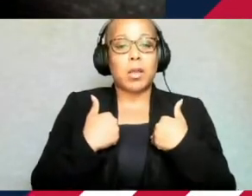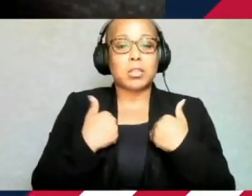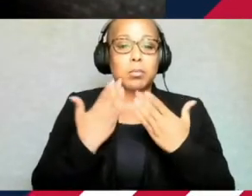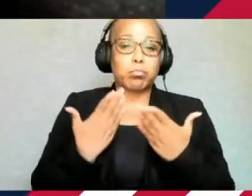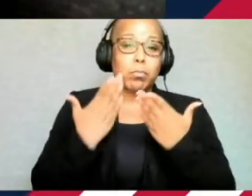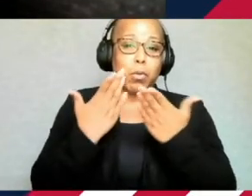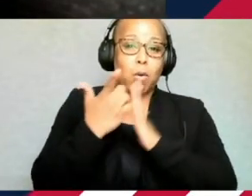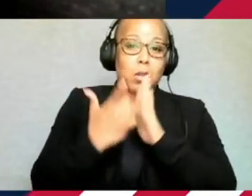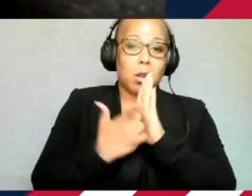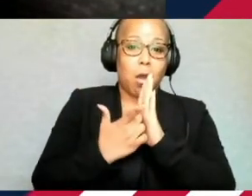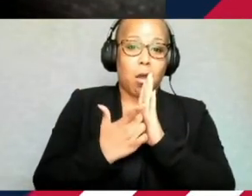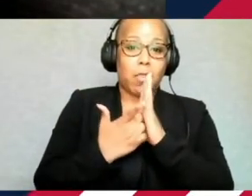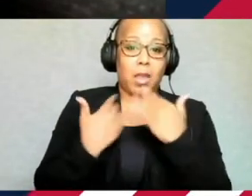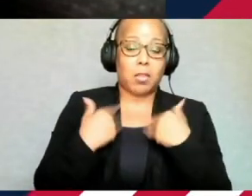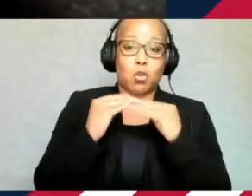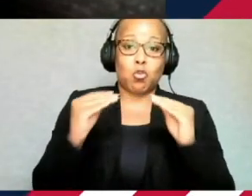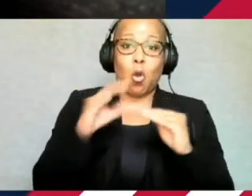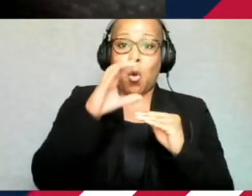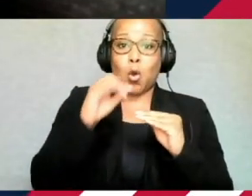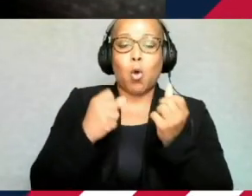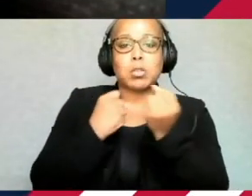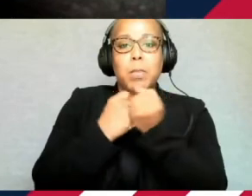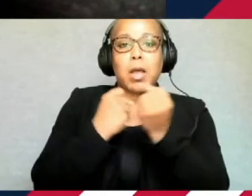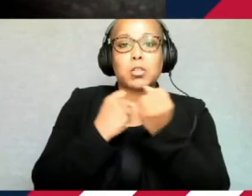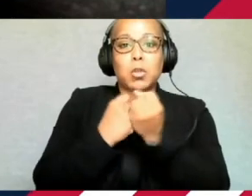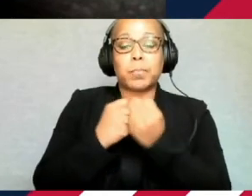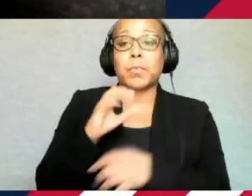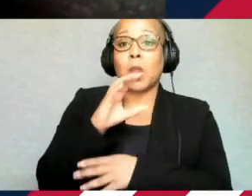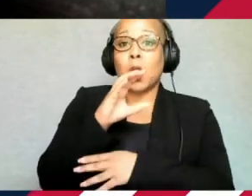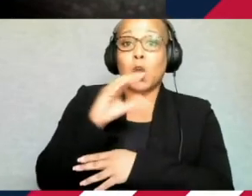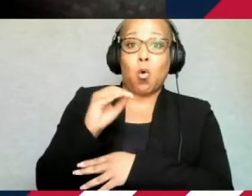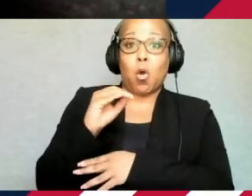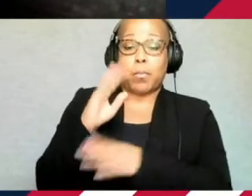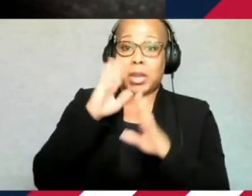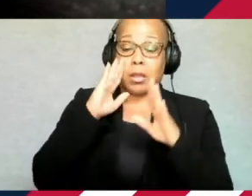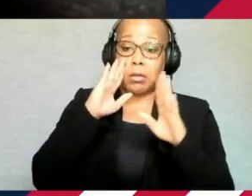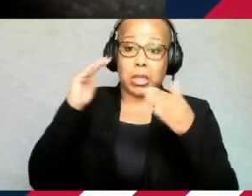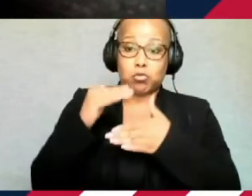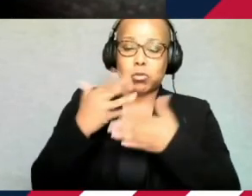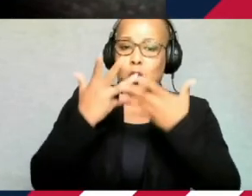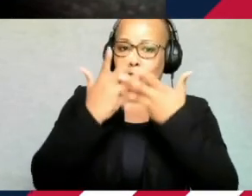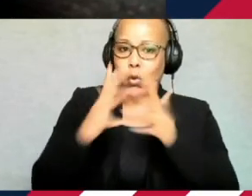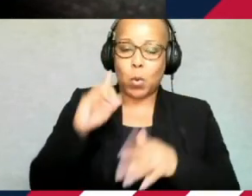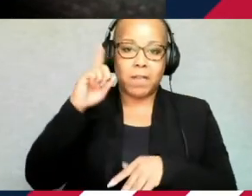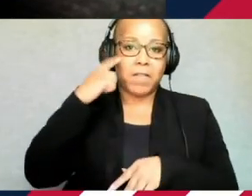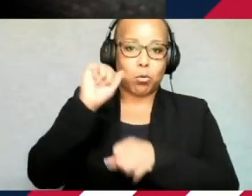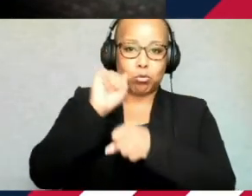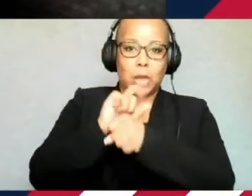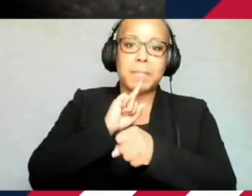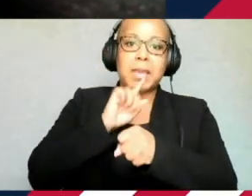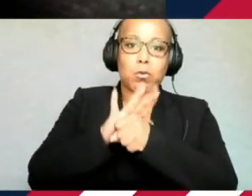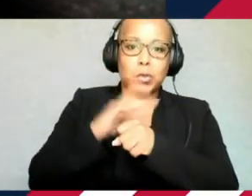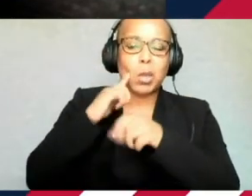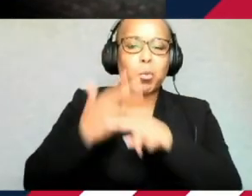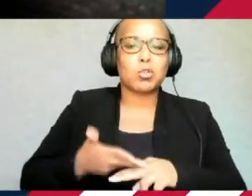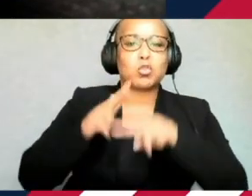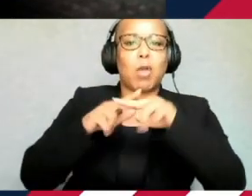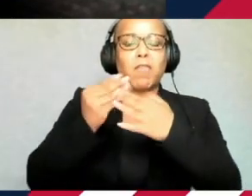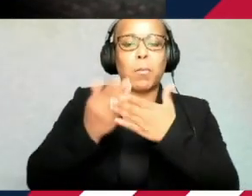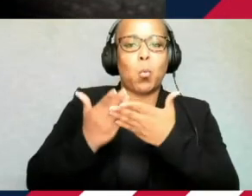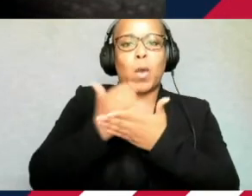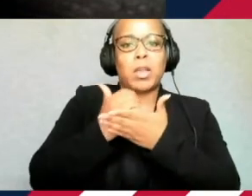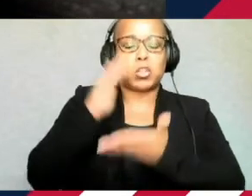this that has no co-sponsors. Why? Corporate interests do not want a federal job guarantee. It would drive up wages and reduce